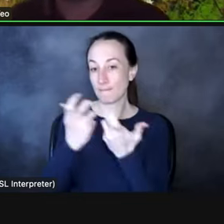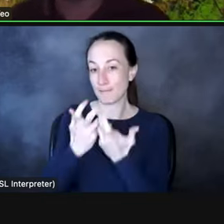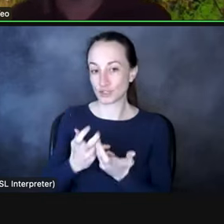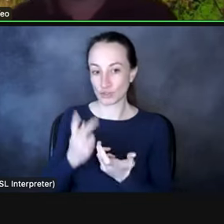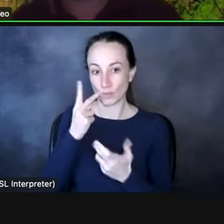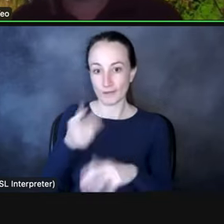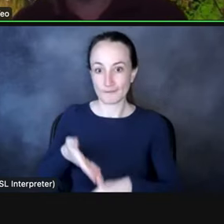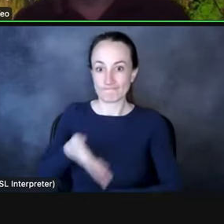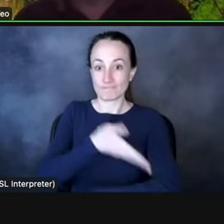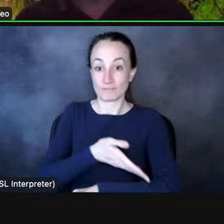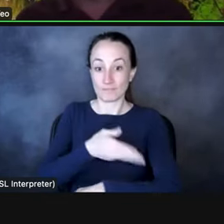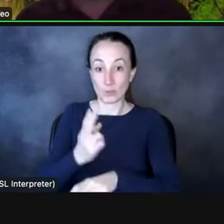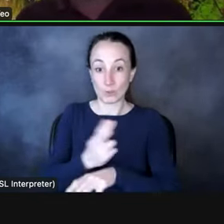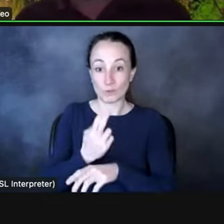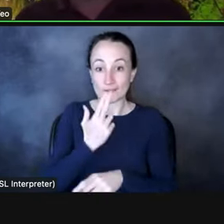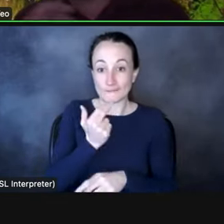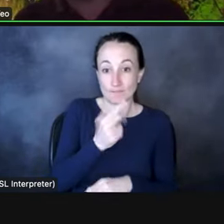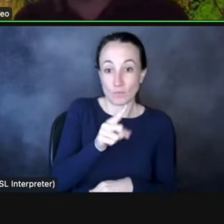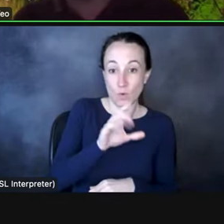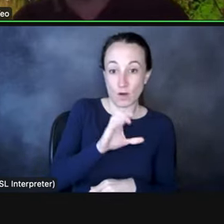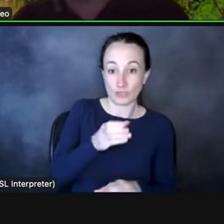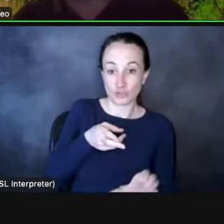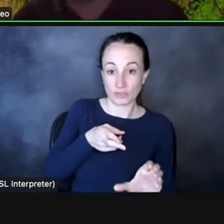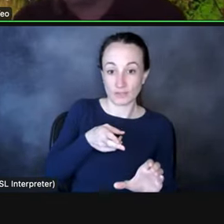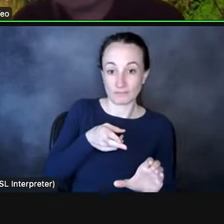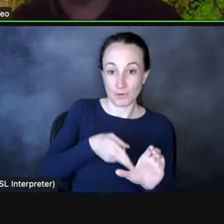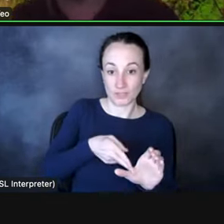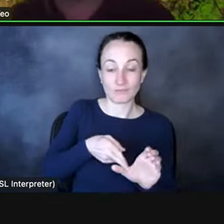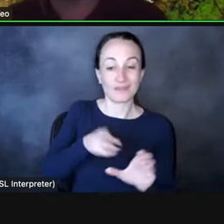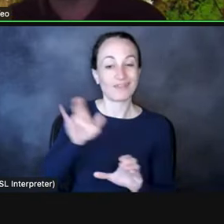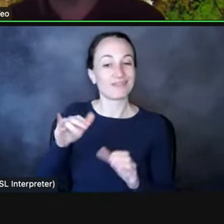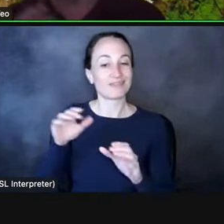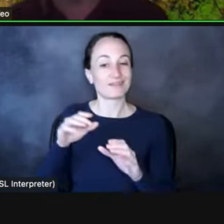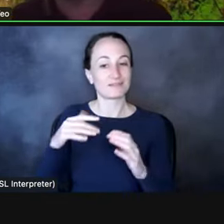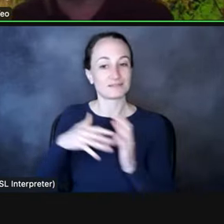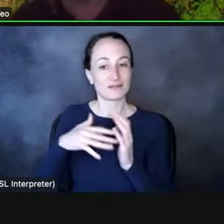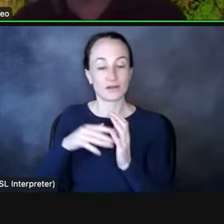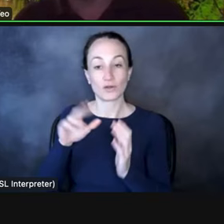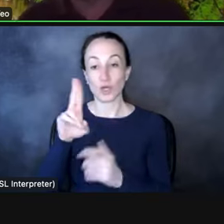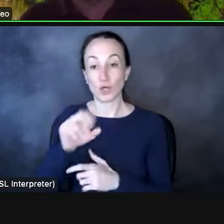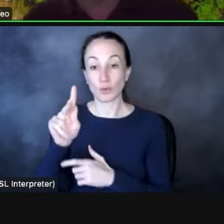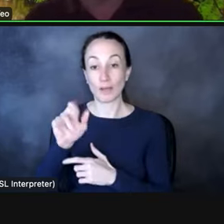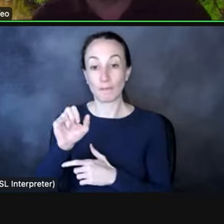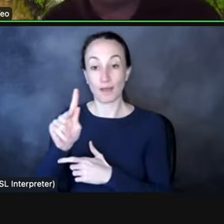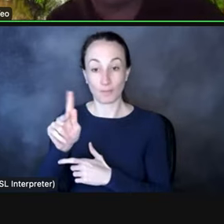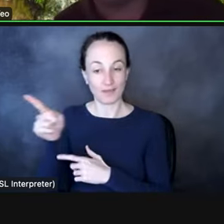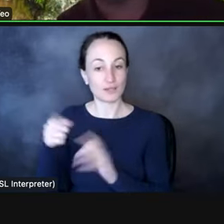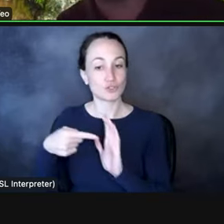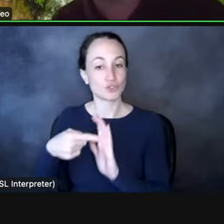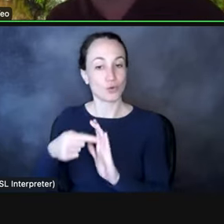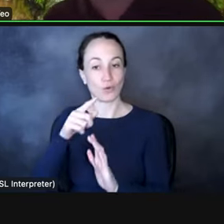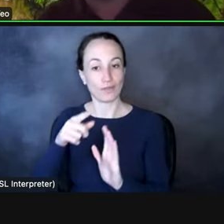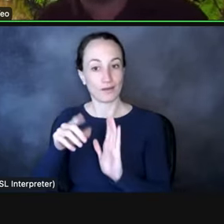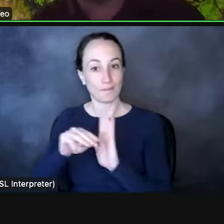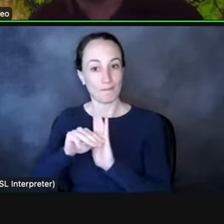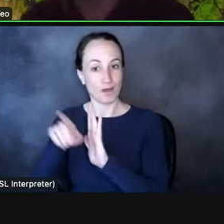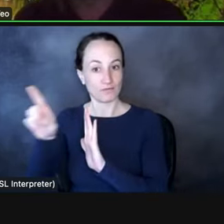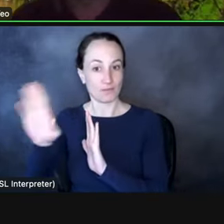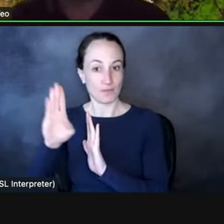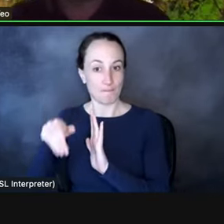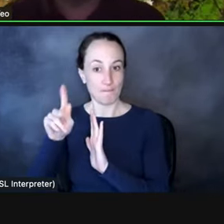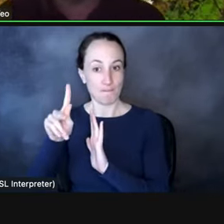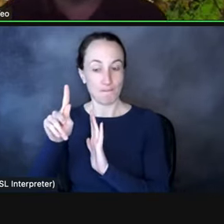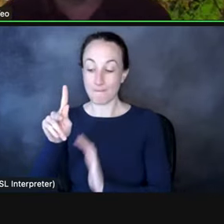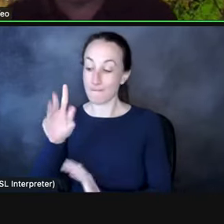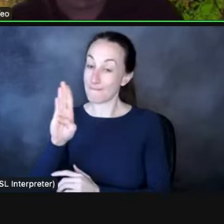subjects. So this experiment was done in the UK Biobank. We've now shown that models from the UK Biobank can be translated